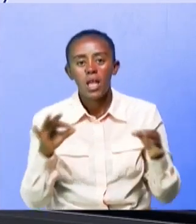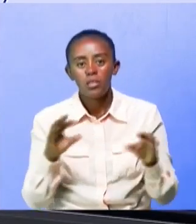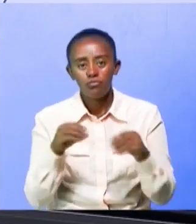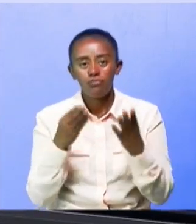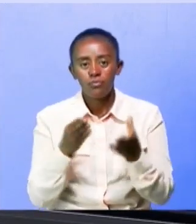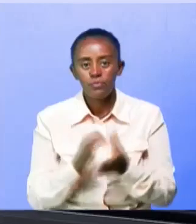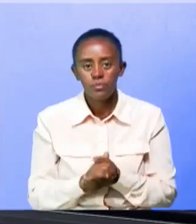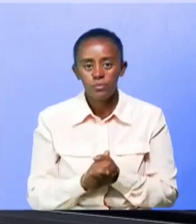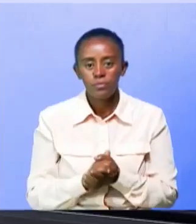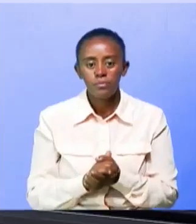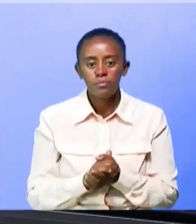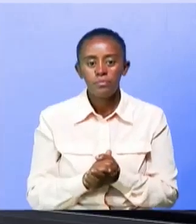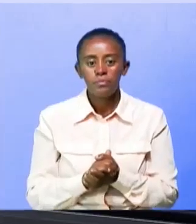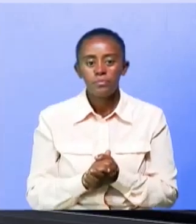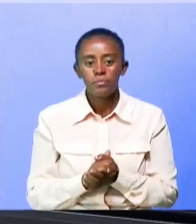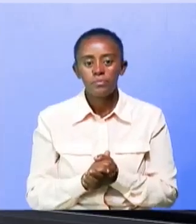welcome